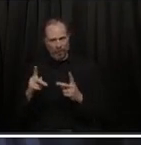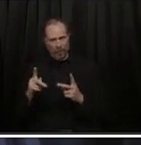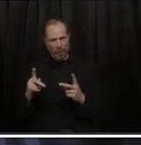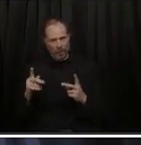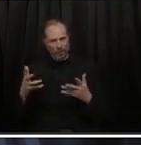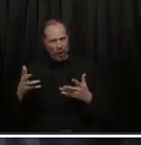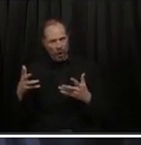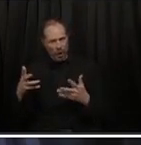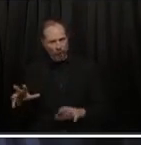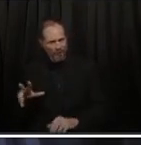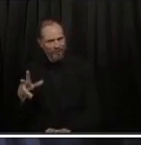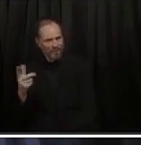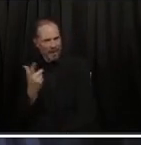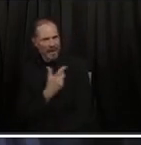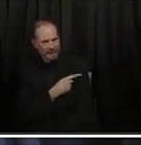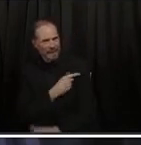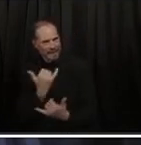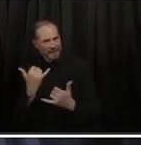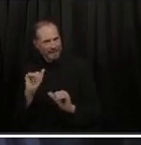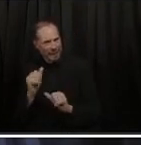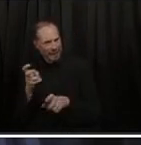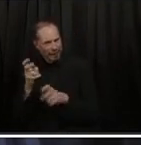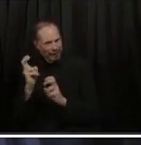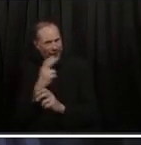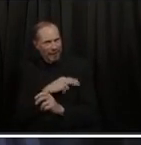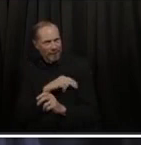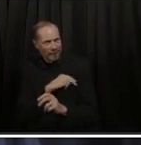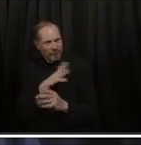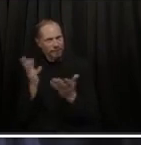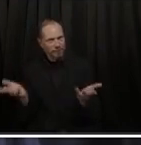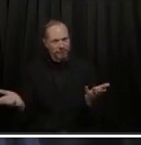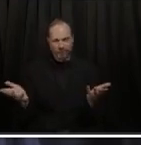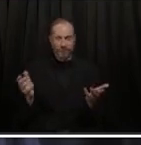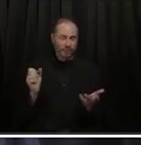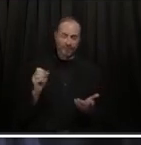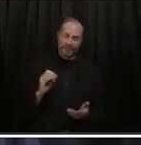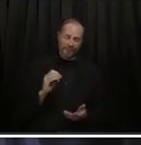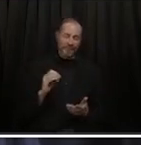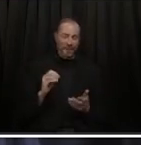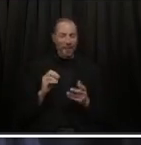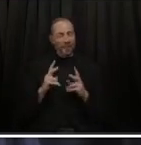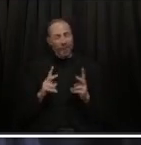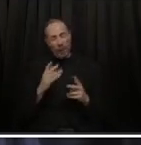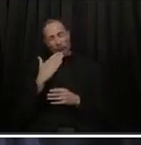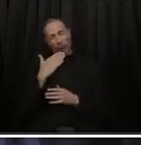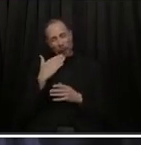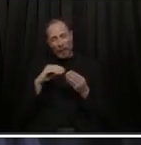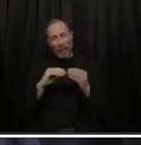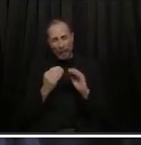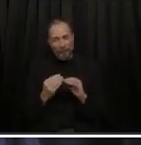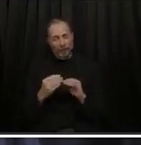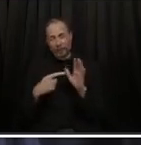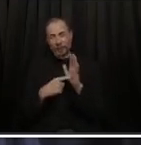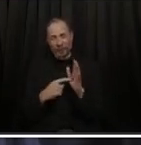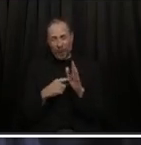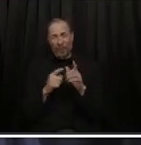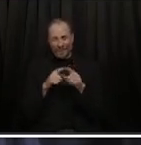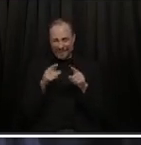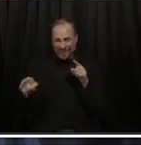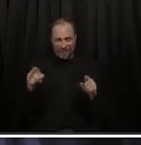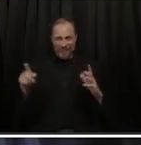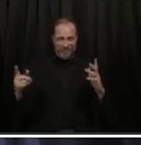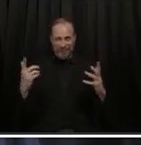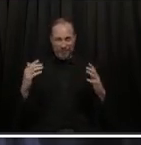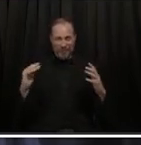that is even beyond those numbers where we show the great difference between vaccinated